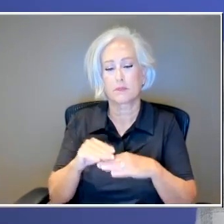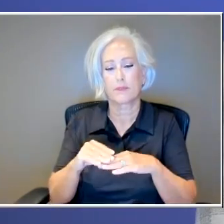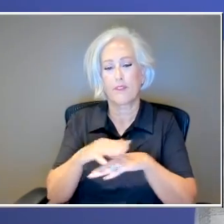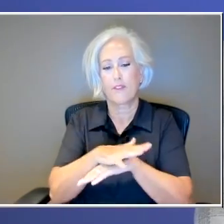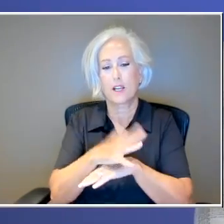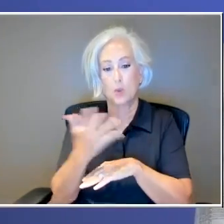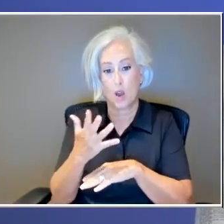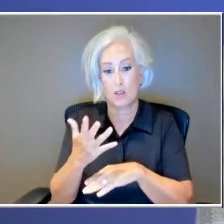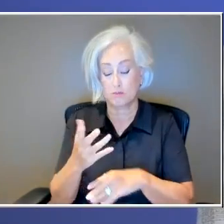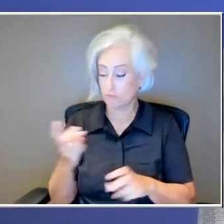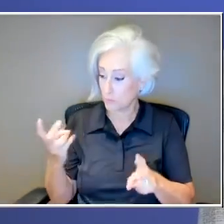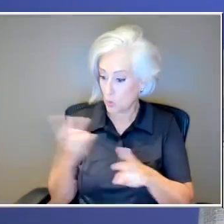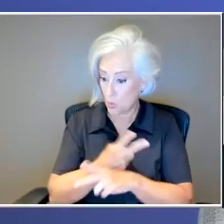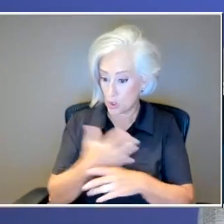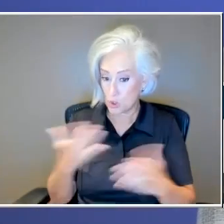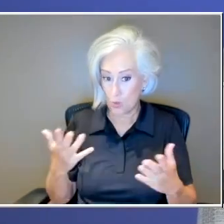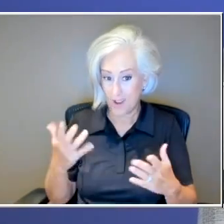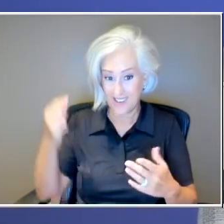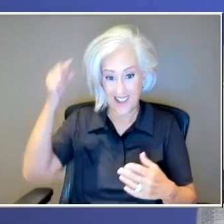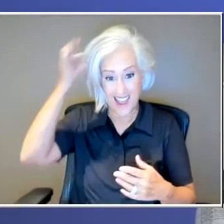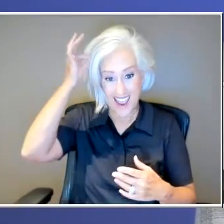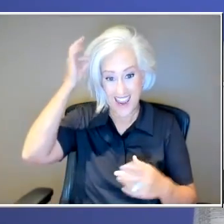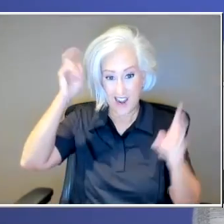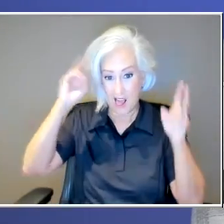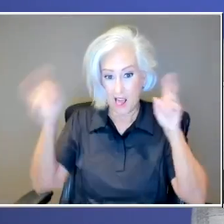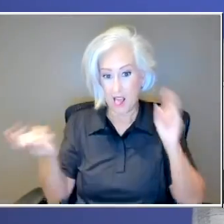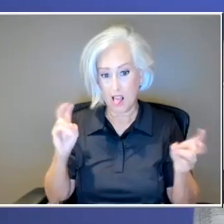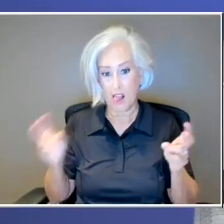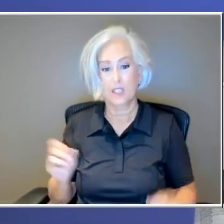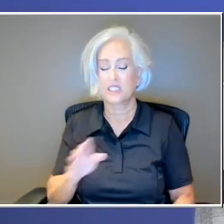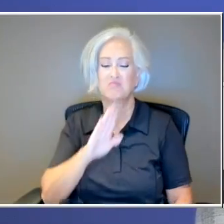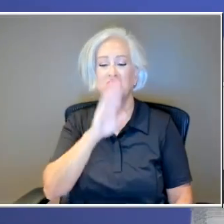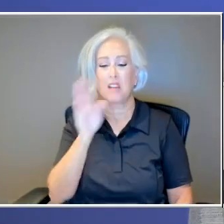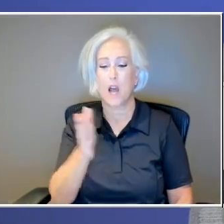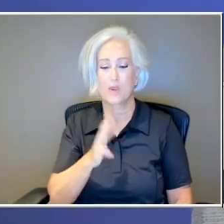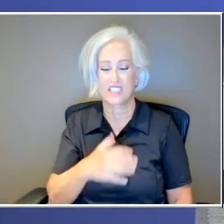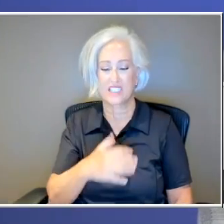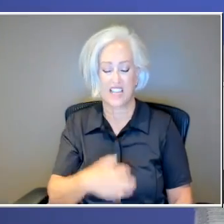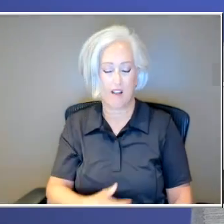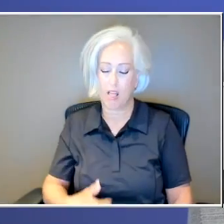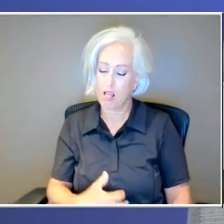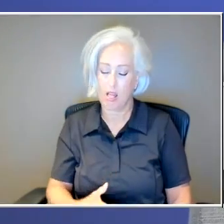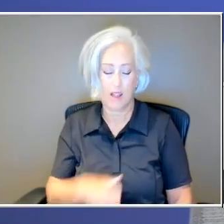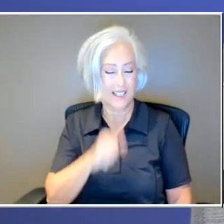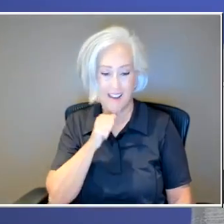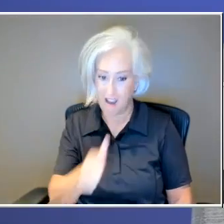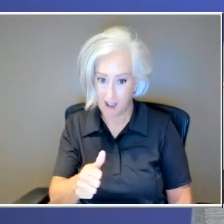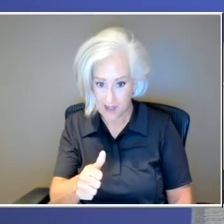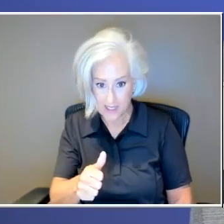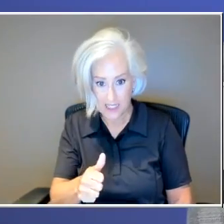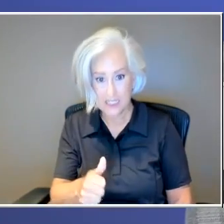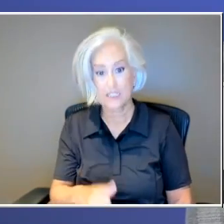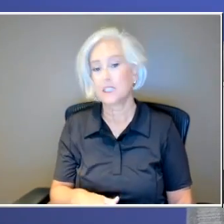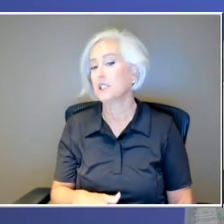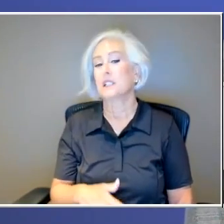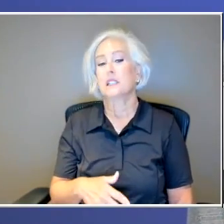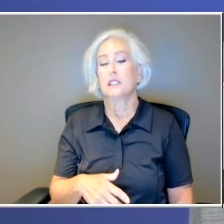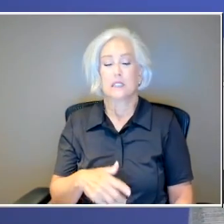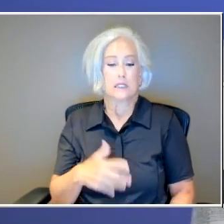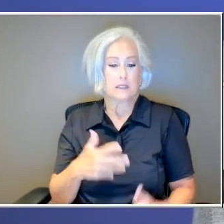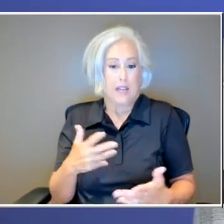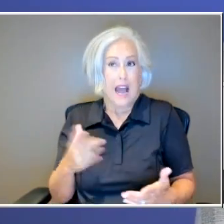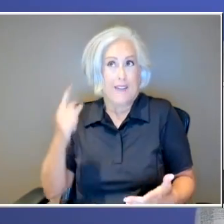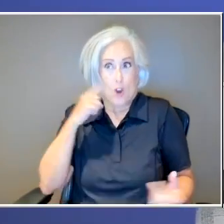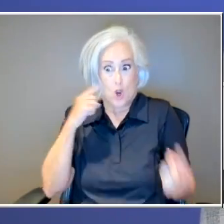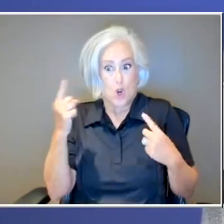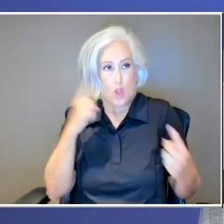hair. I was never nauseous. I wasn't exhausted. I was prepared to feel all those things because that's what I heard happens when you